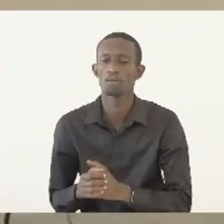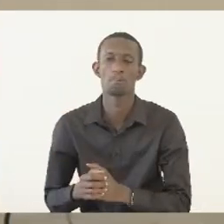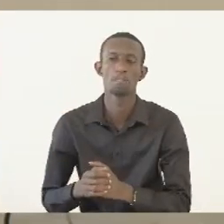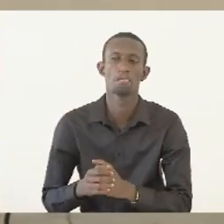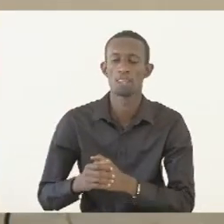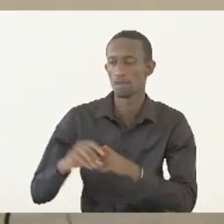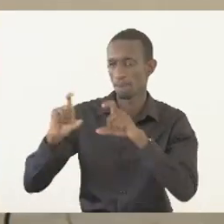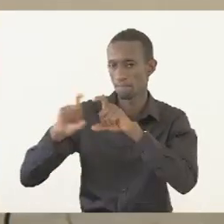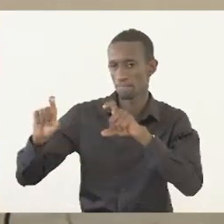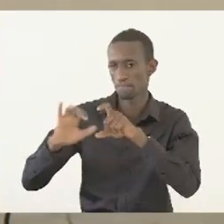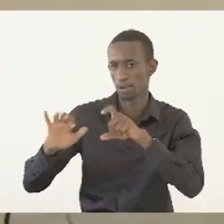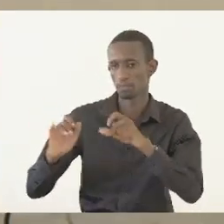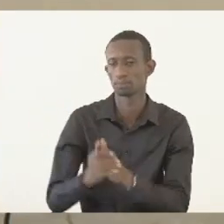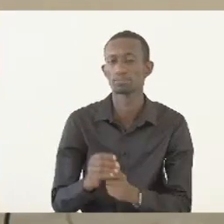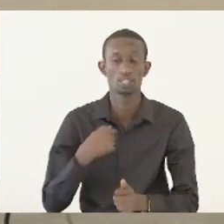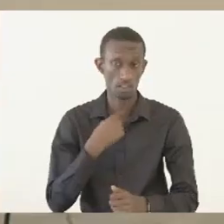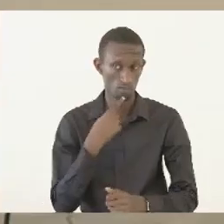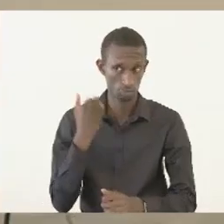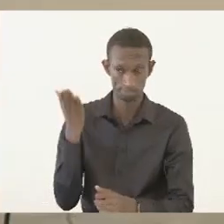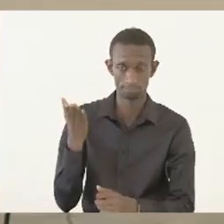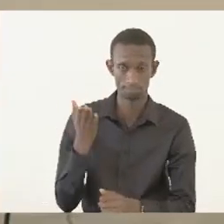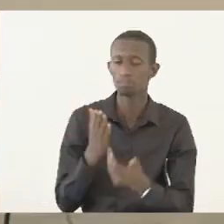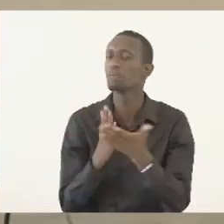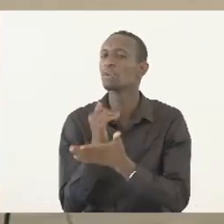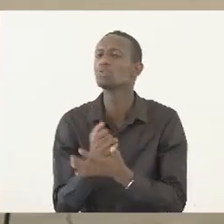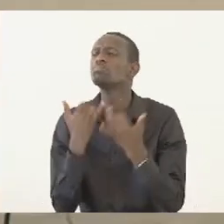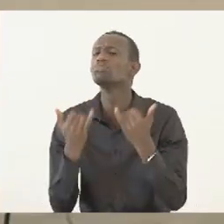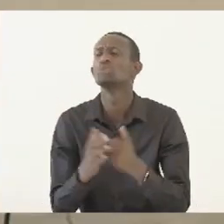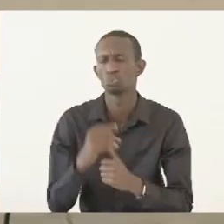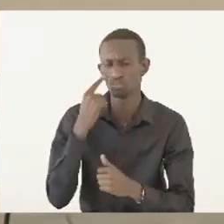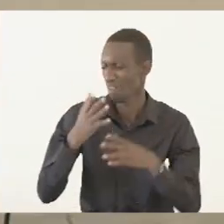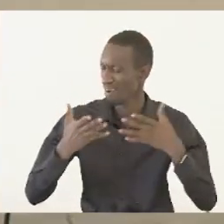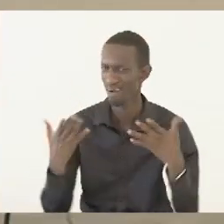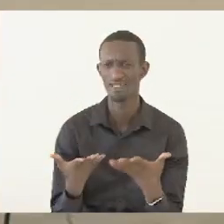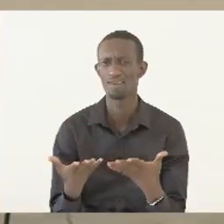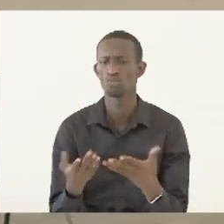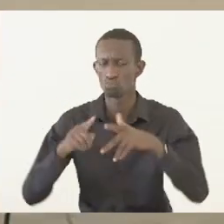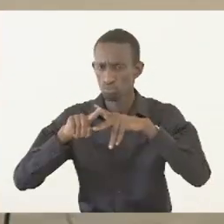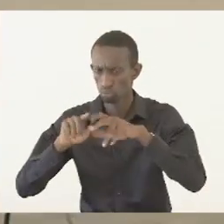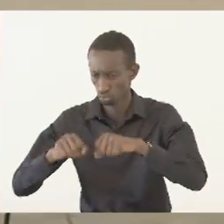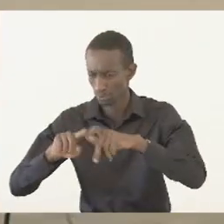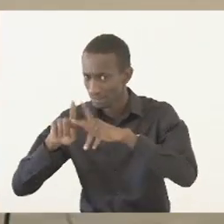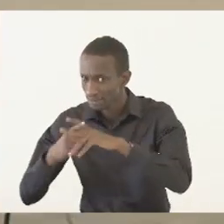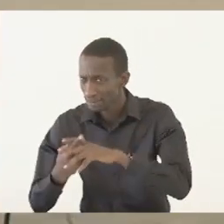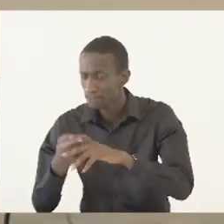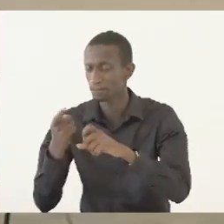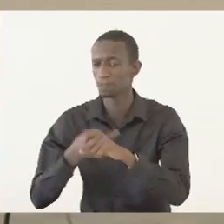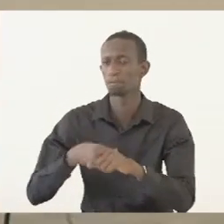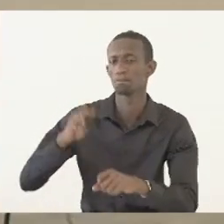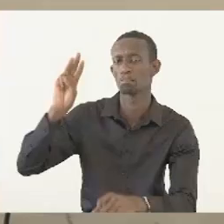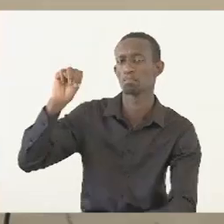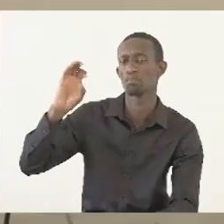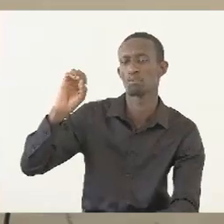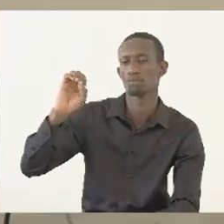particle. And I'm saying this because today we will see how we can start from the molecular formula